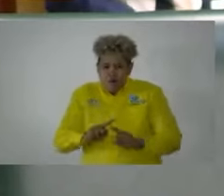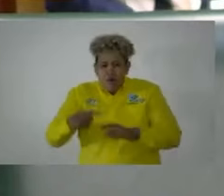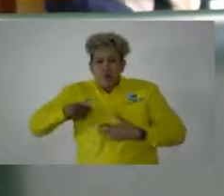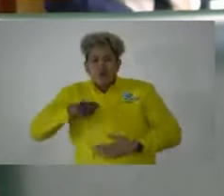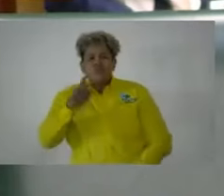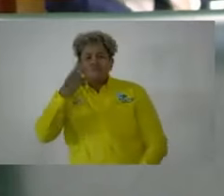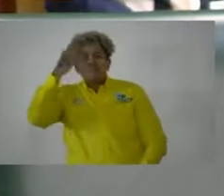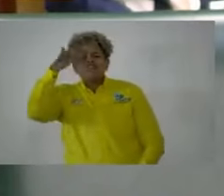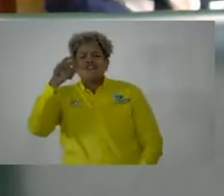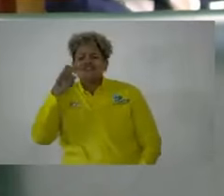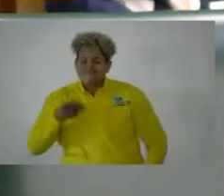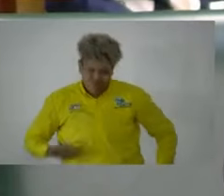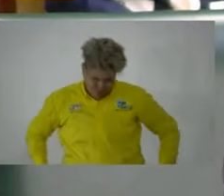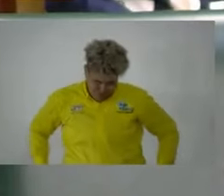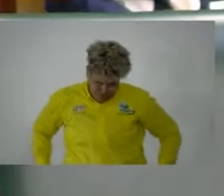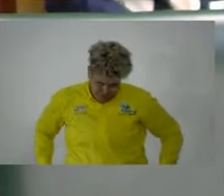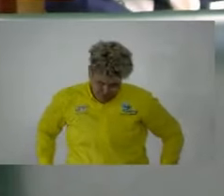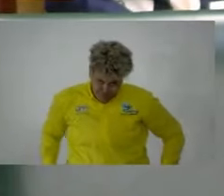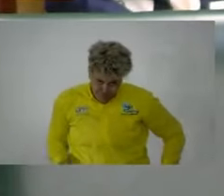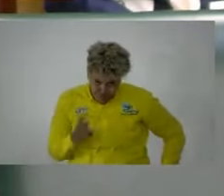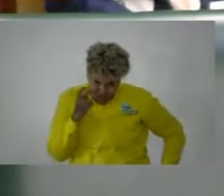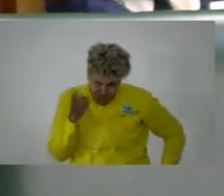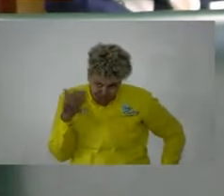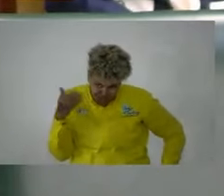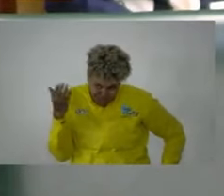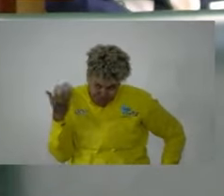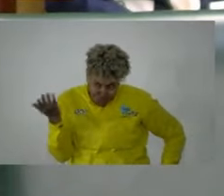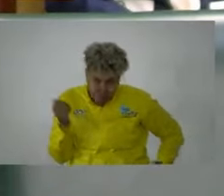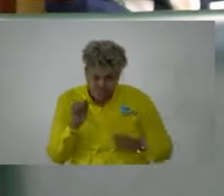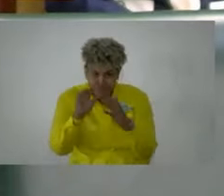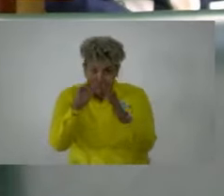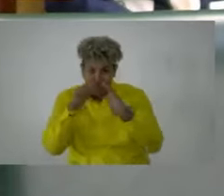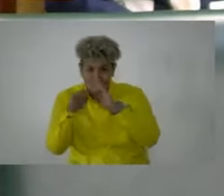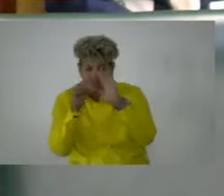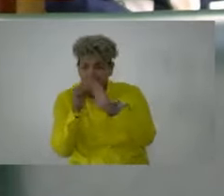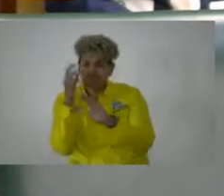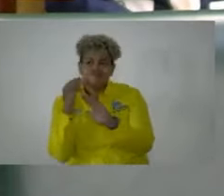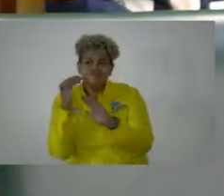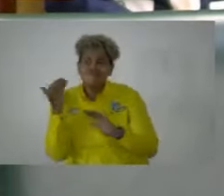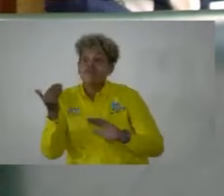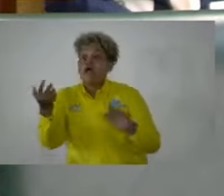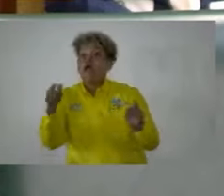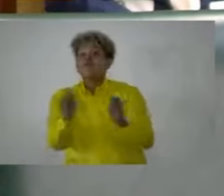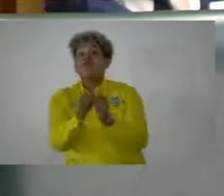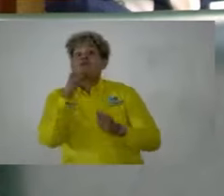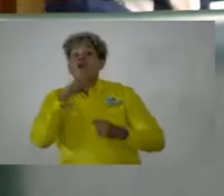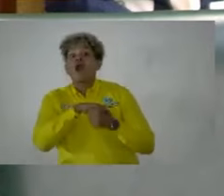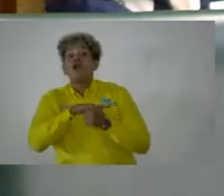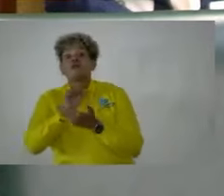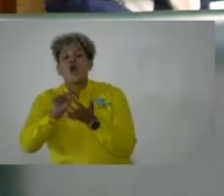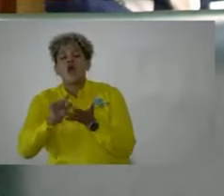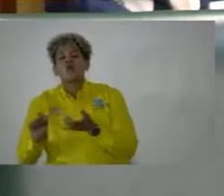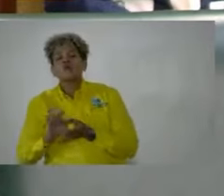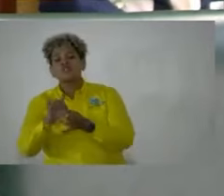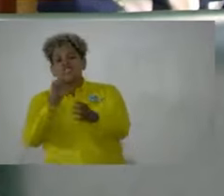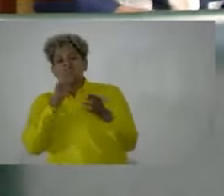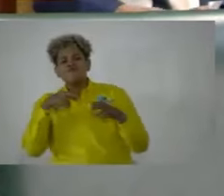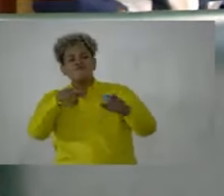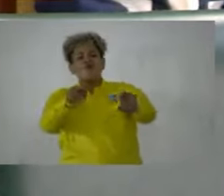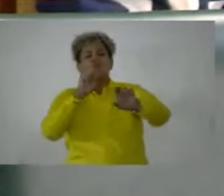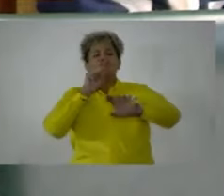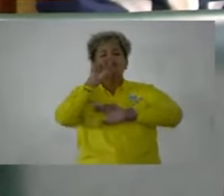have serious doubts as to the approach that's being taken, given our negative experience with the constituency allocation for roads